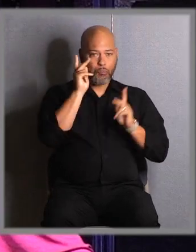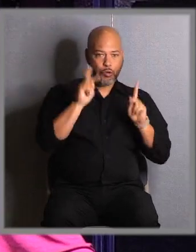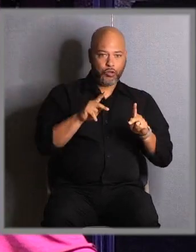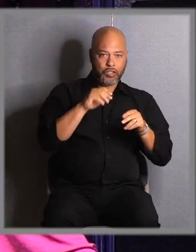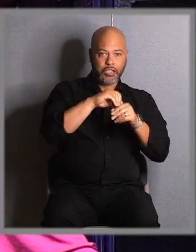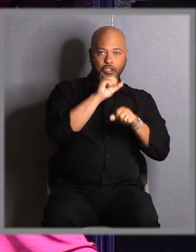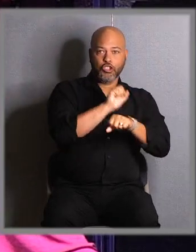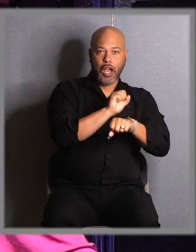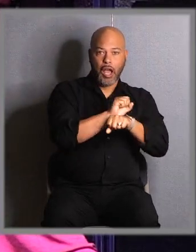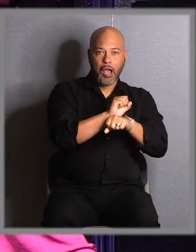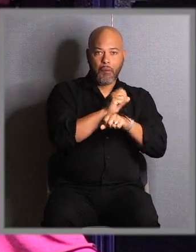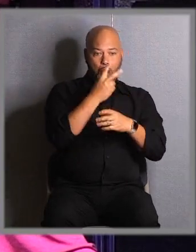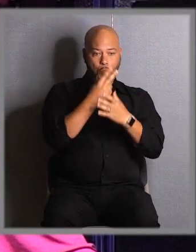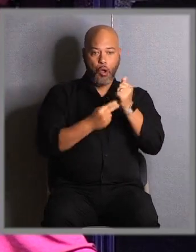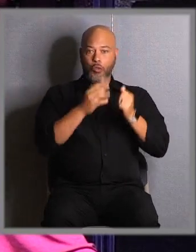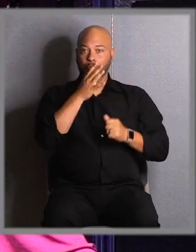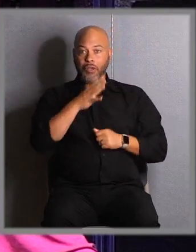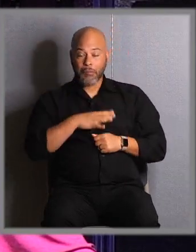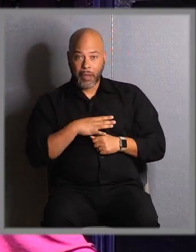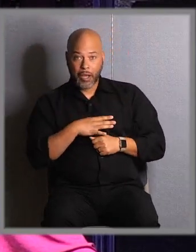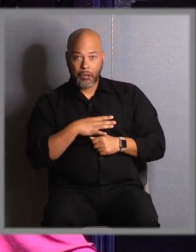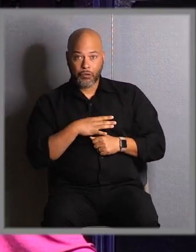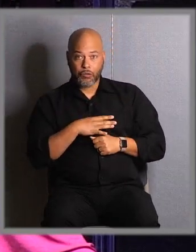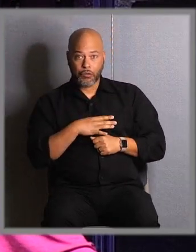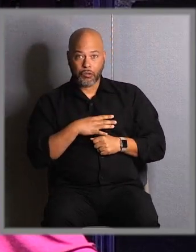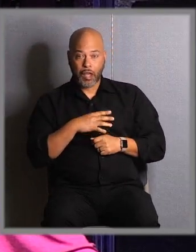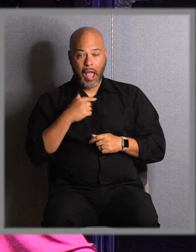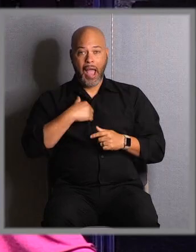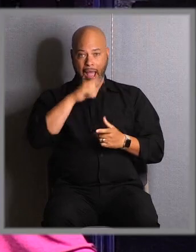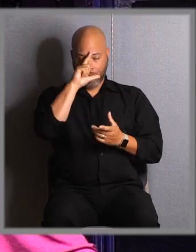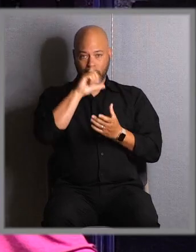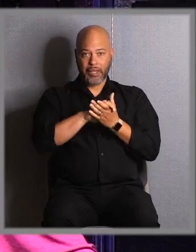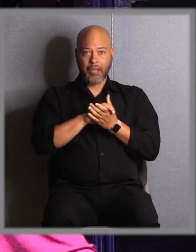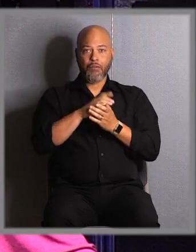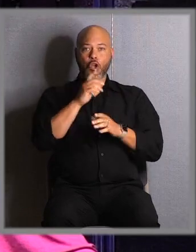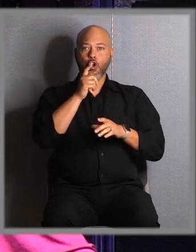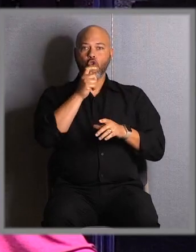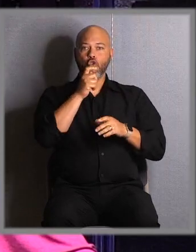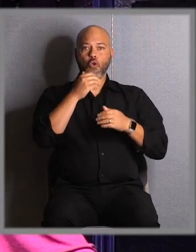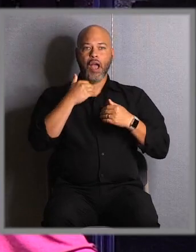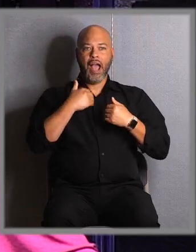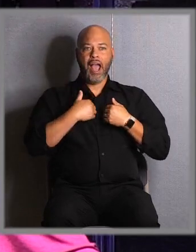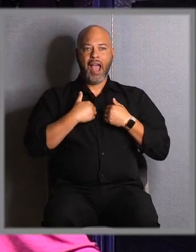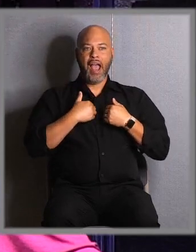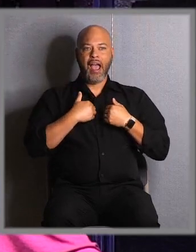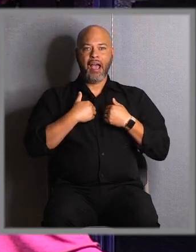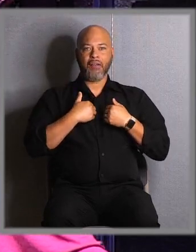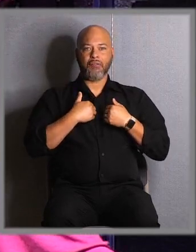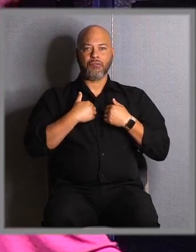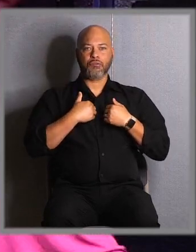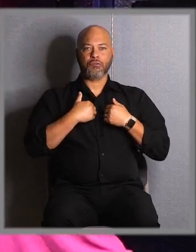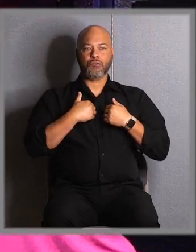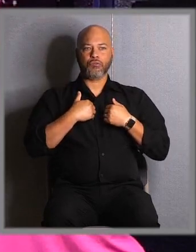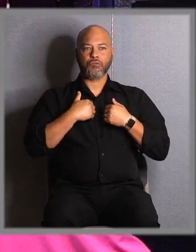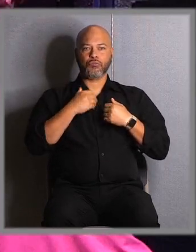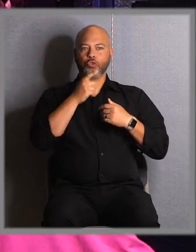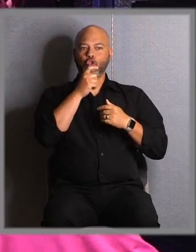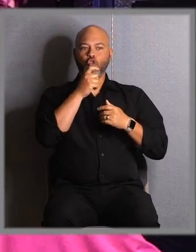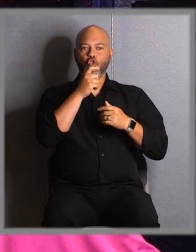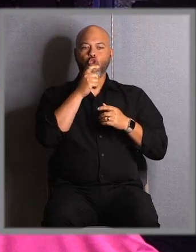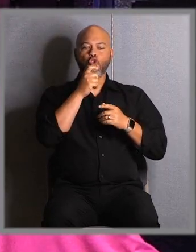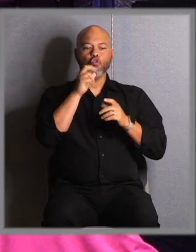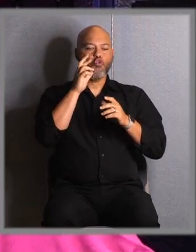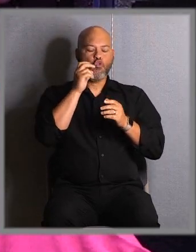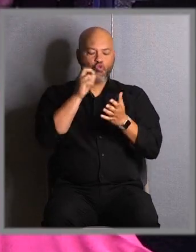job. Both are females. I believe it depends on who has the application or that who's reviewing the